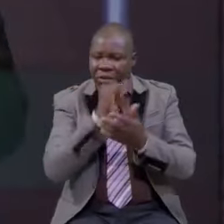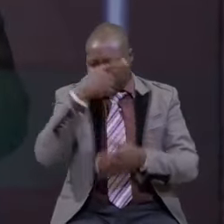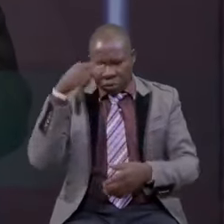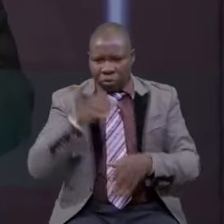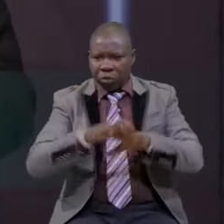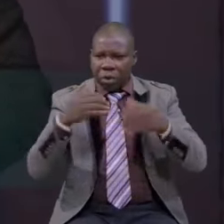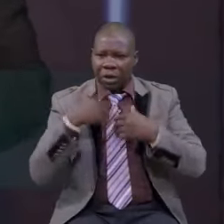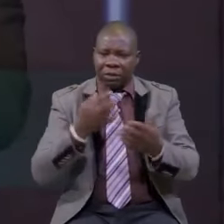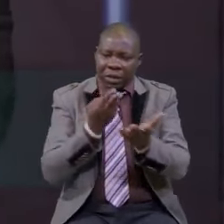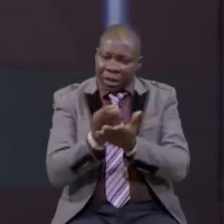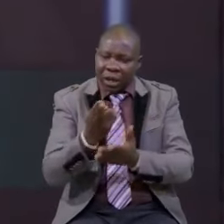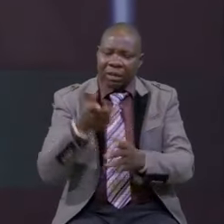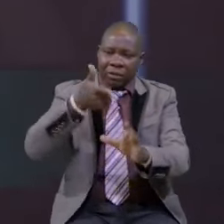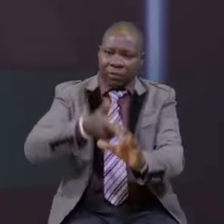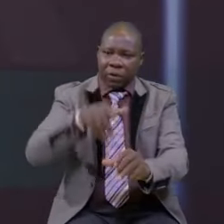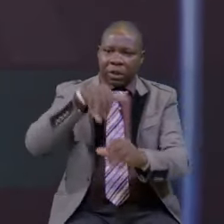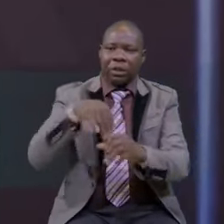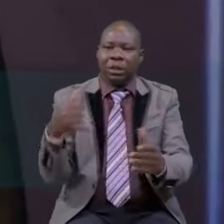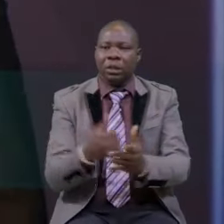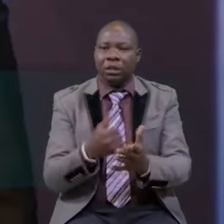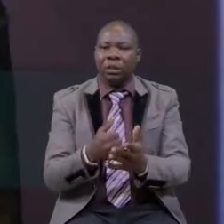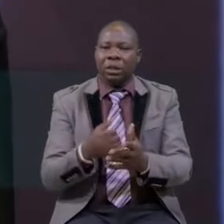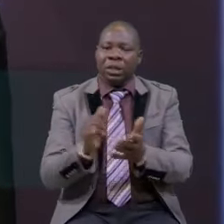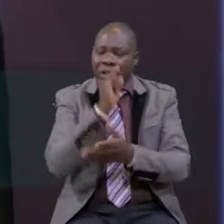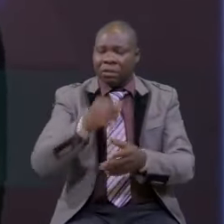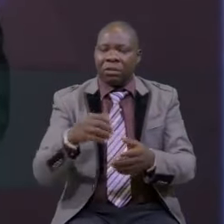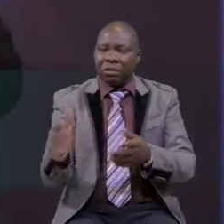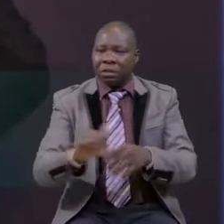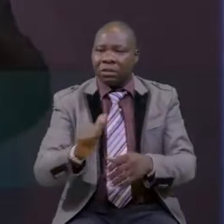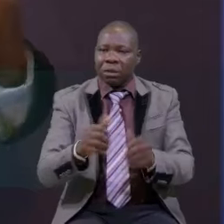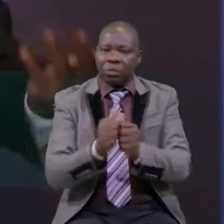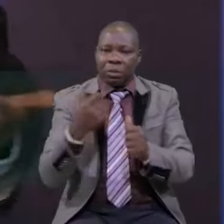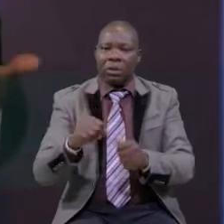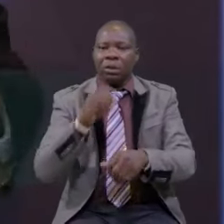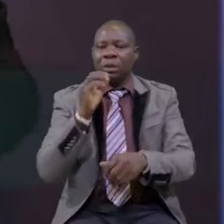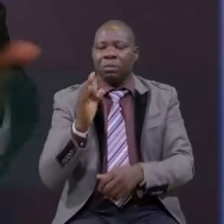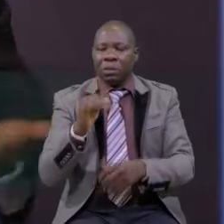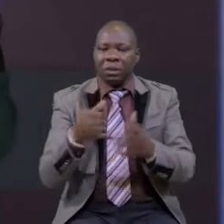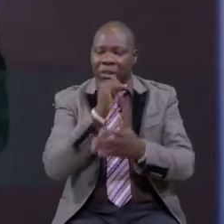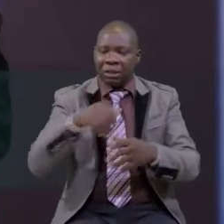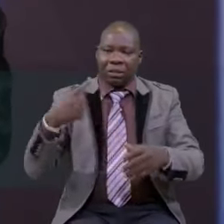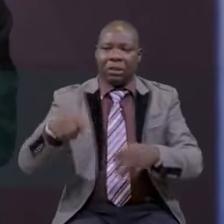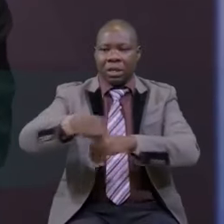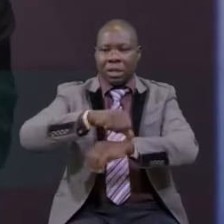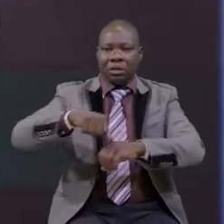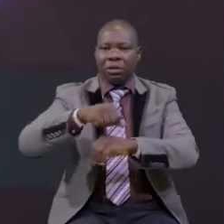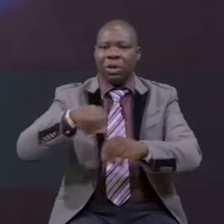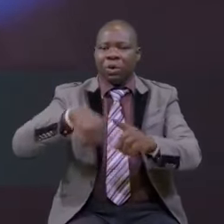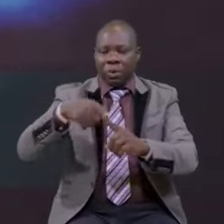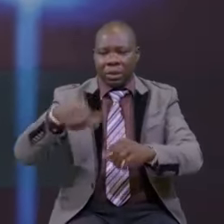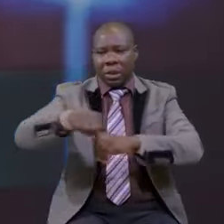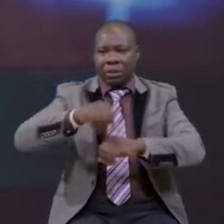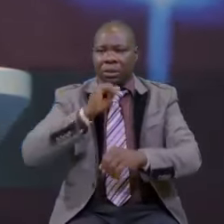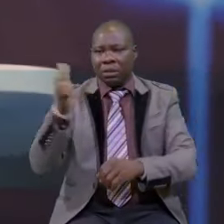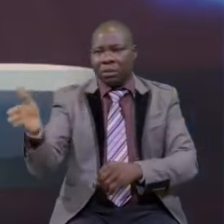Christian terminology and for the ministry, is the anointing. When you put the anointing, when the anointing is there and